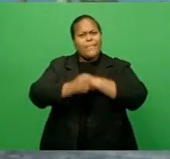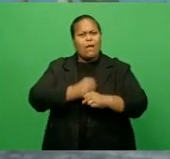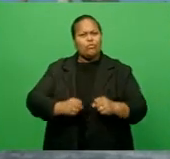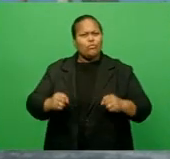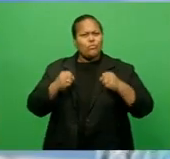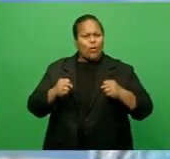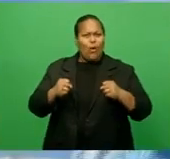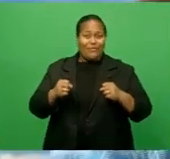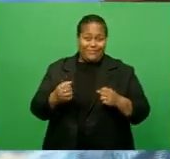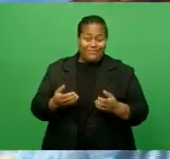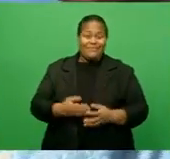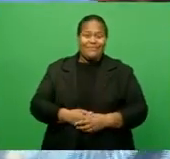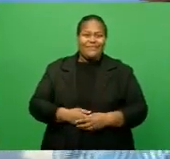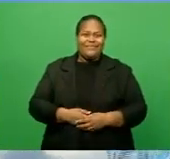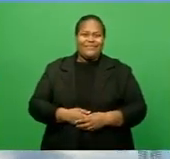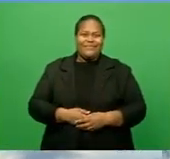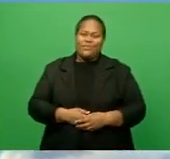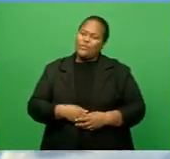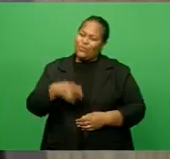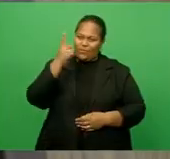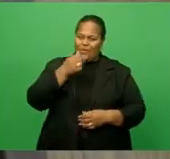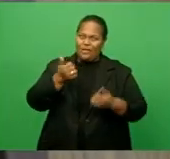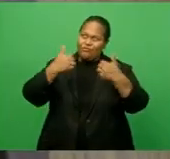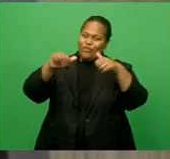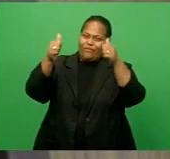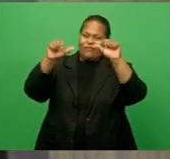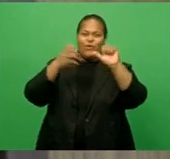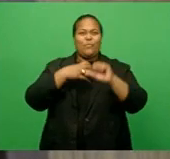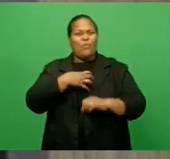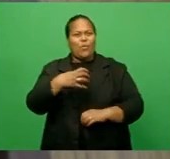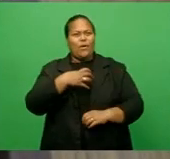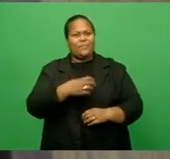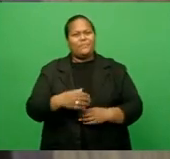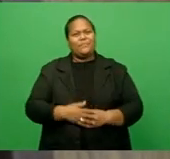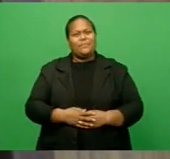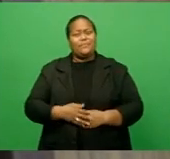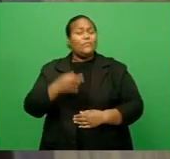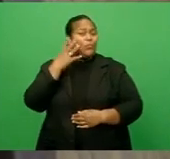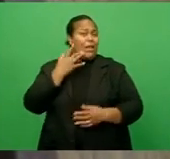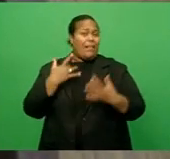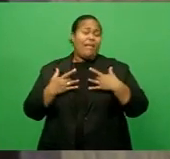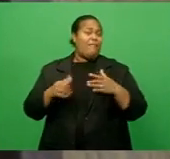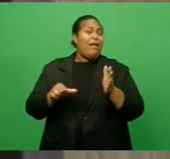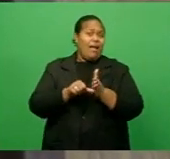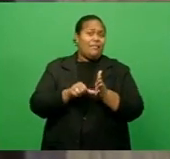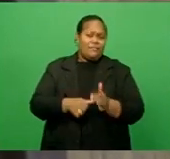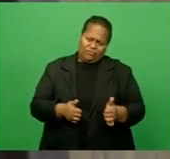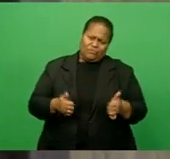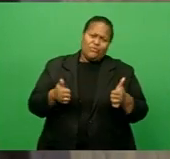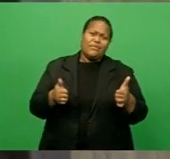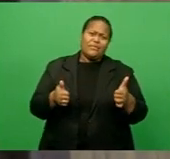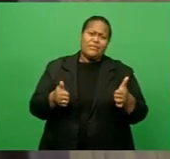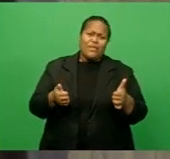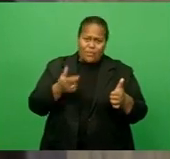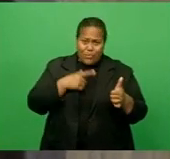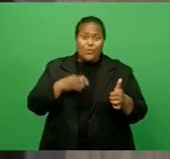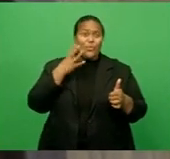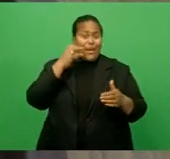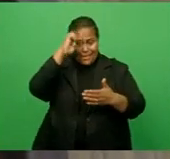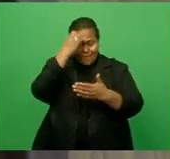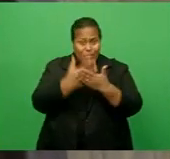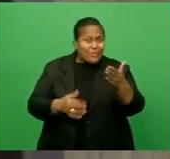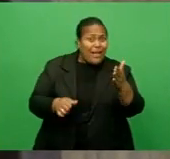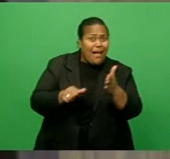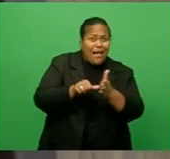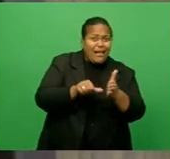stepping stone towards great heights and achievements. When it gets hard, it's good, because out of that hardship,